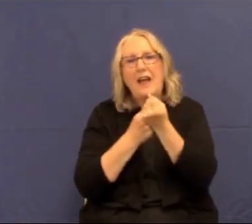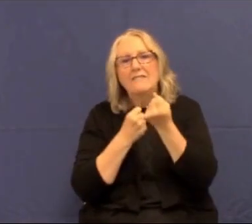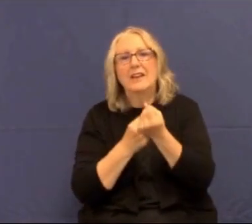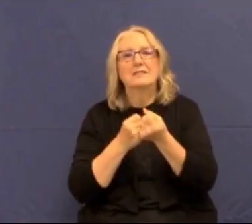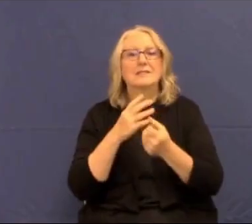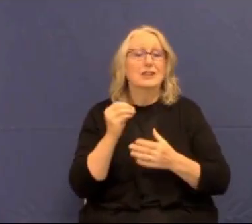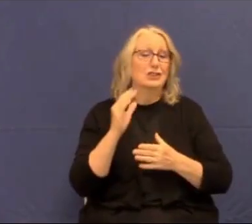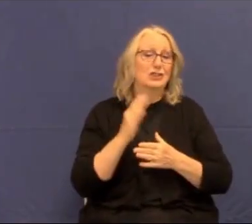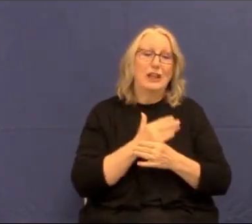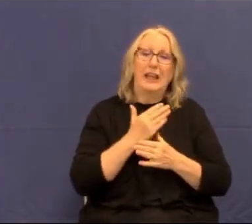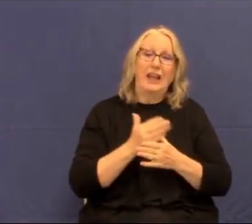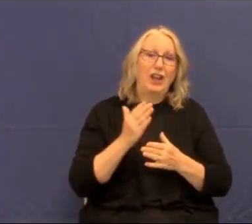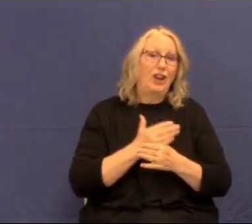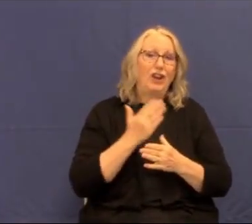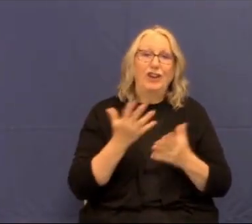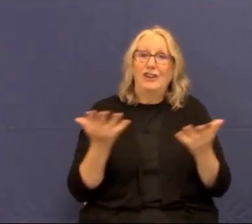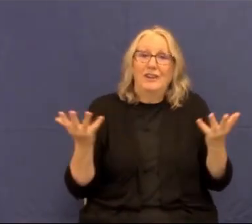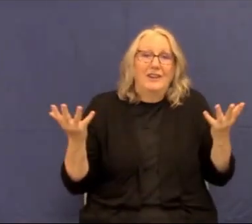and share